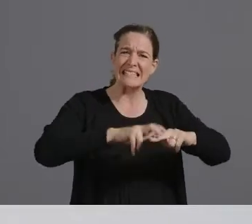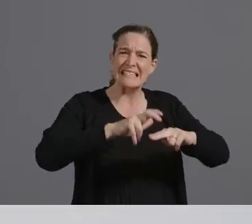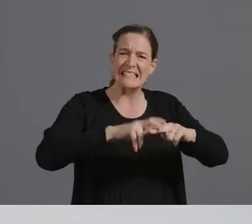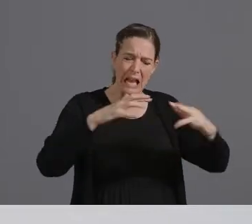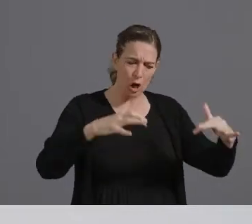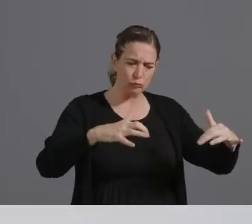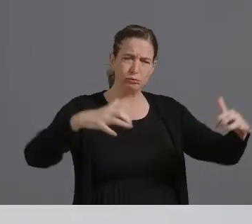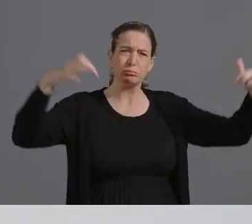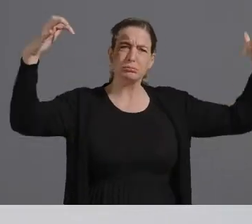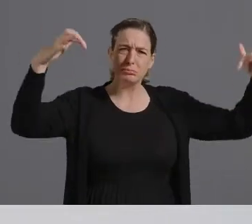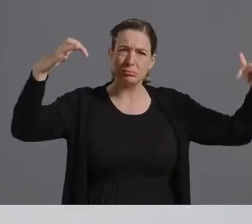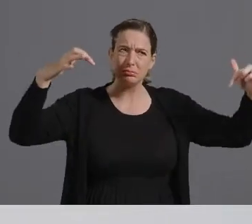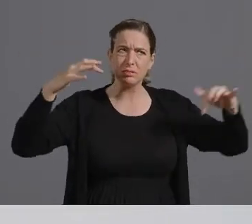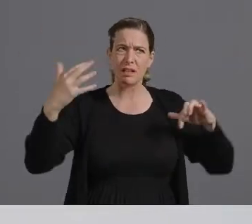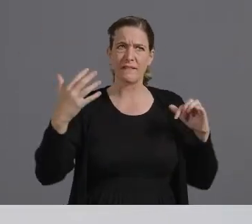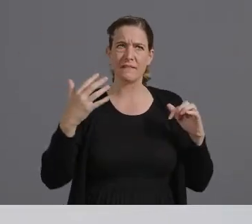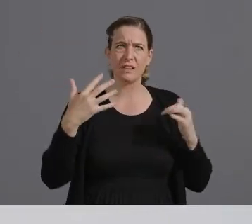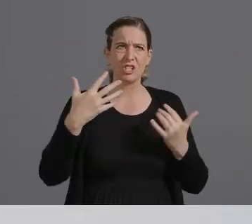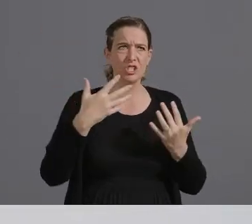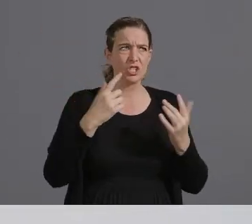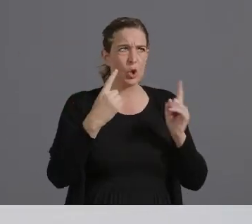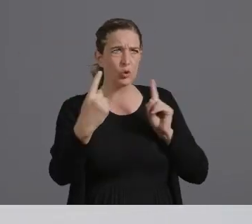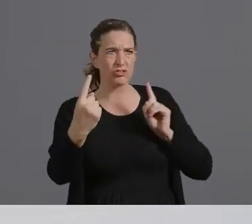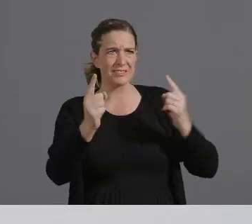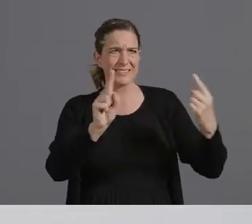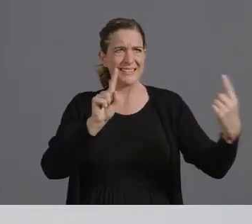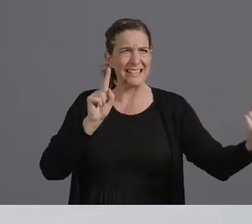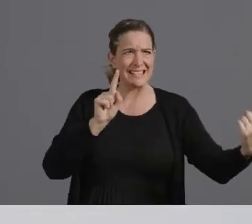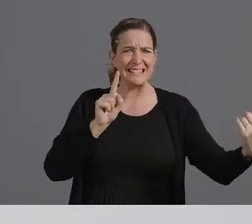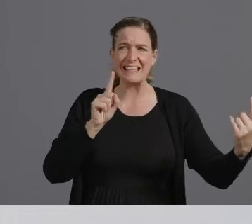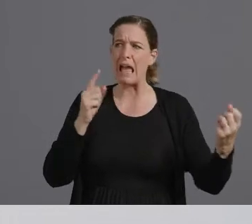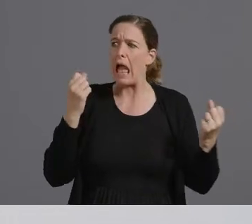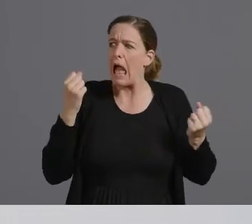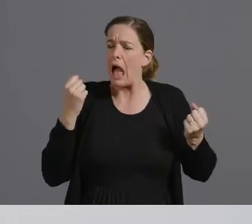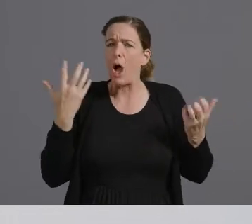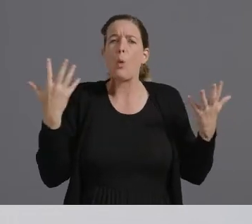doing social distancing, what capacity does that truly mean?